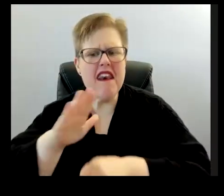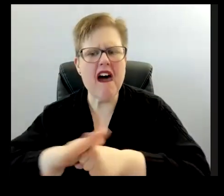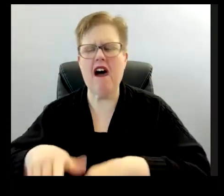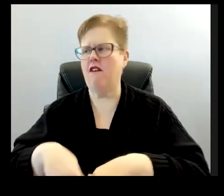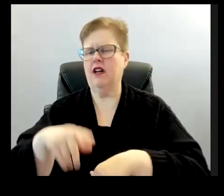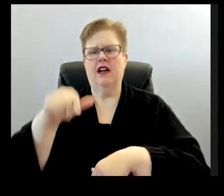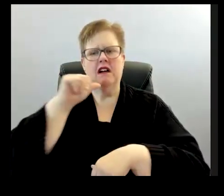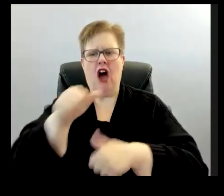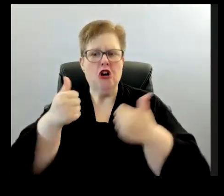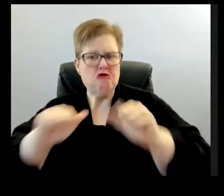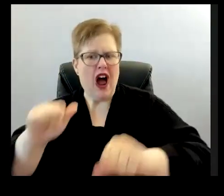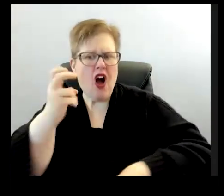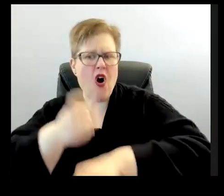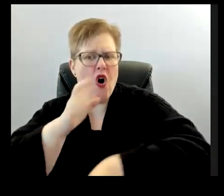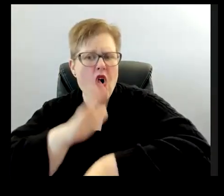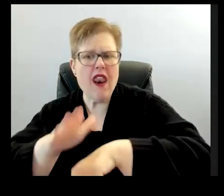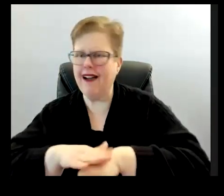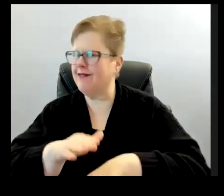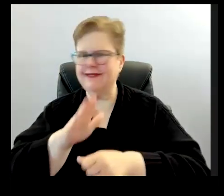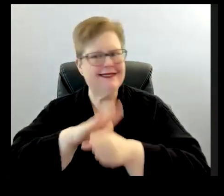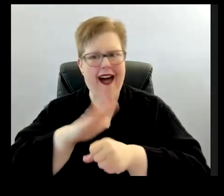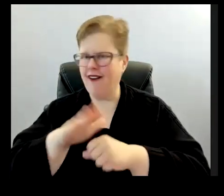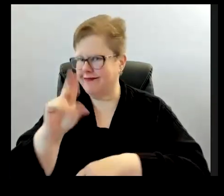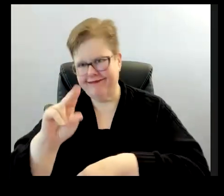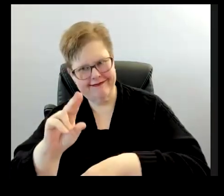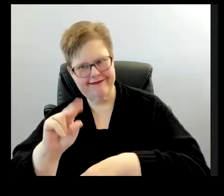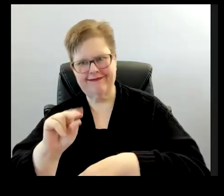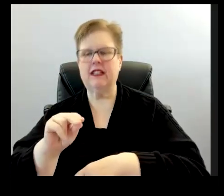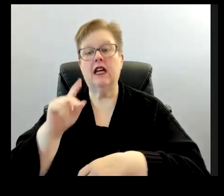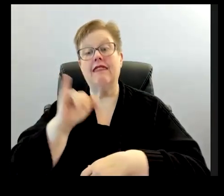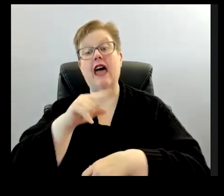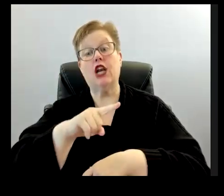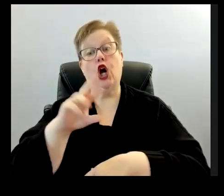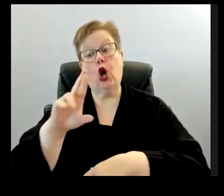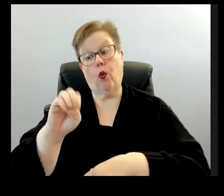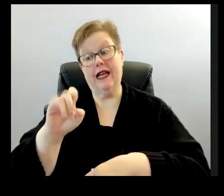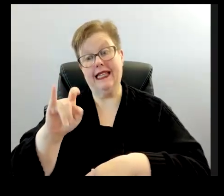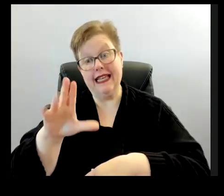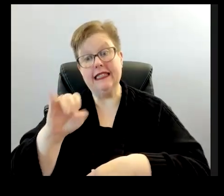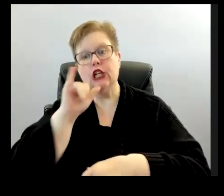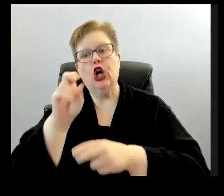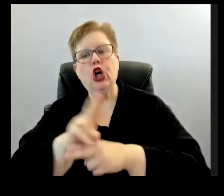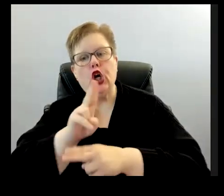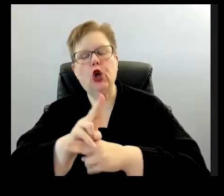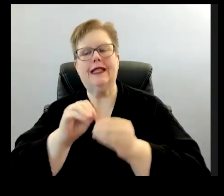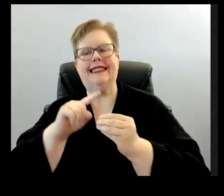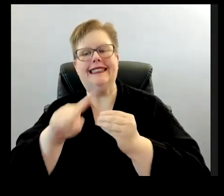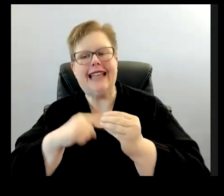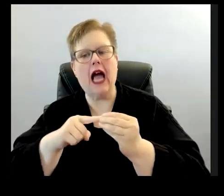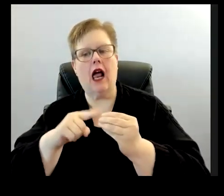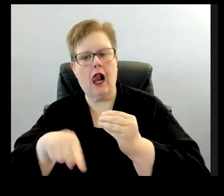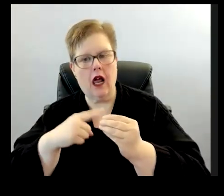not trying hard enough. Because, like I said, resilience is supposed to be used in cycles.